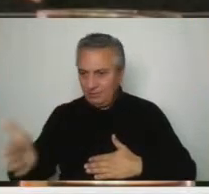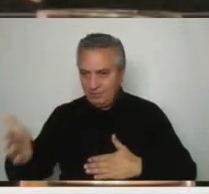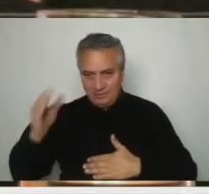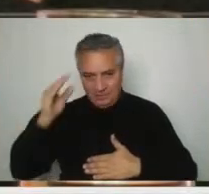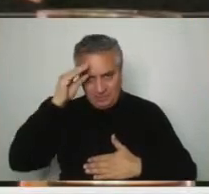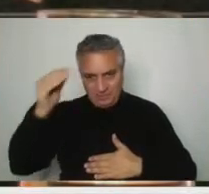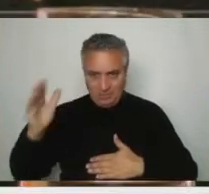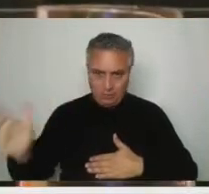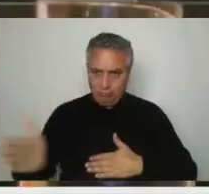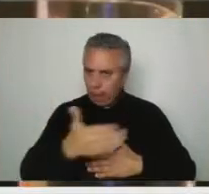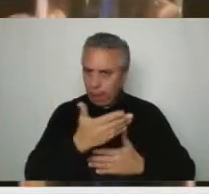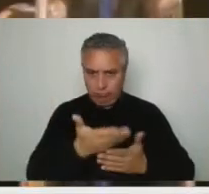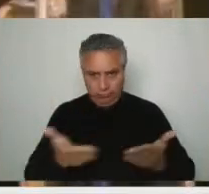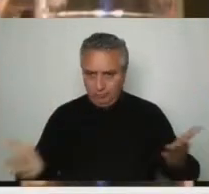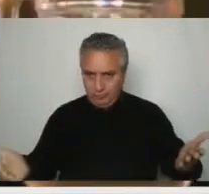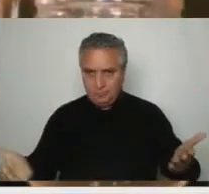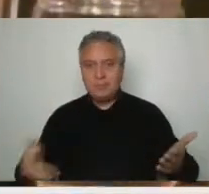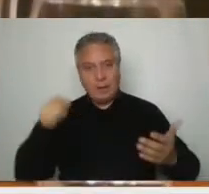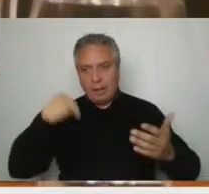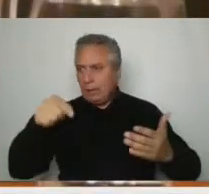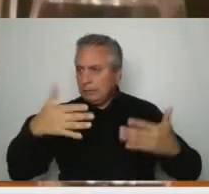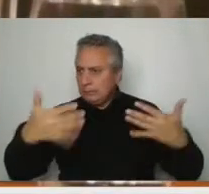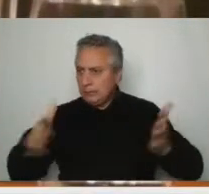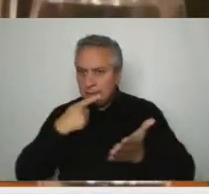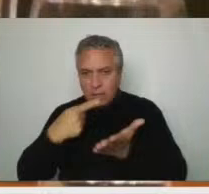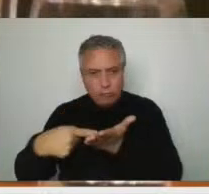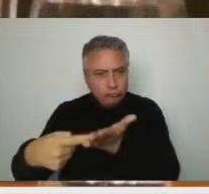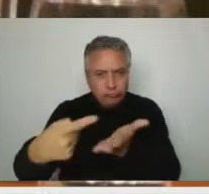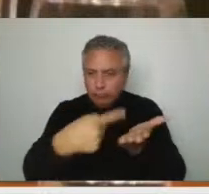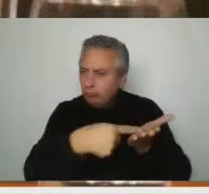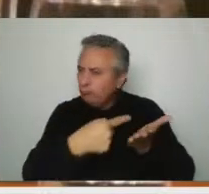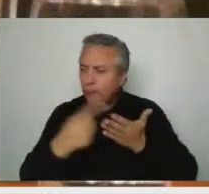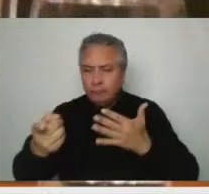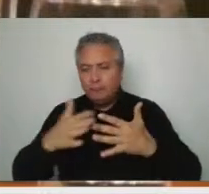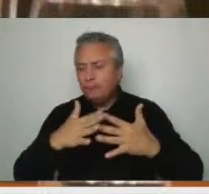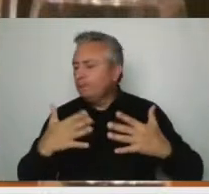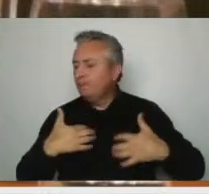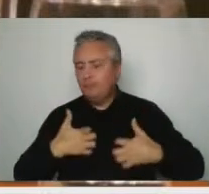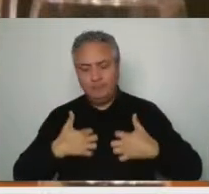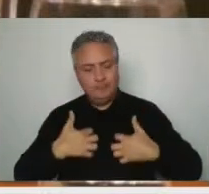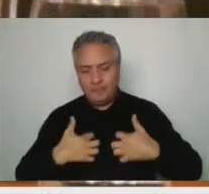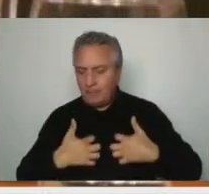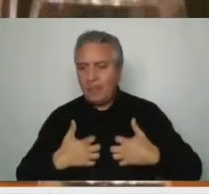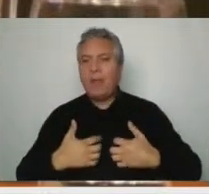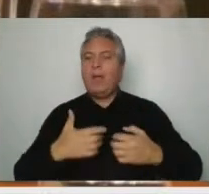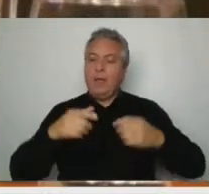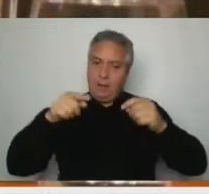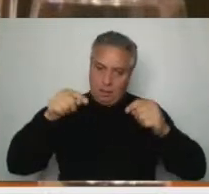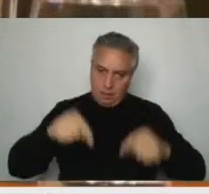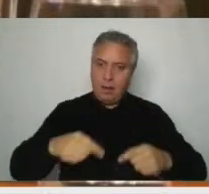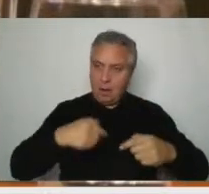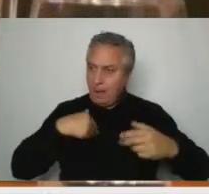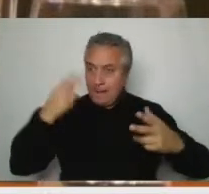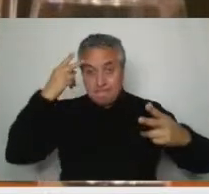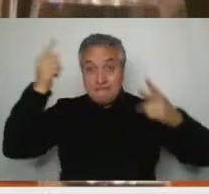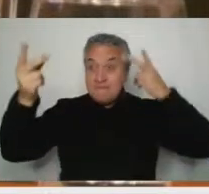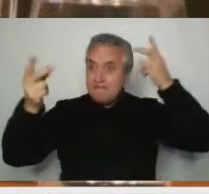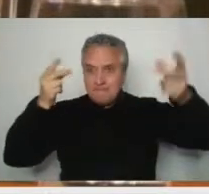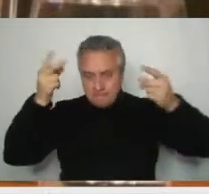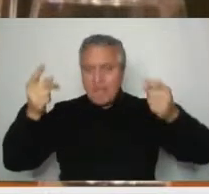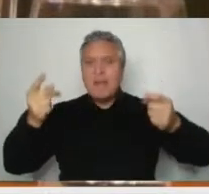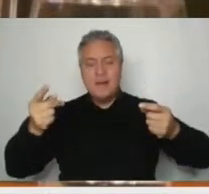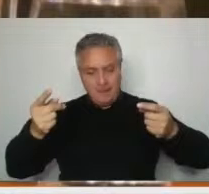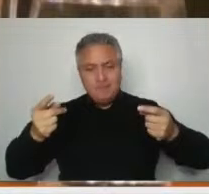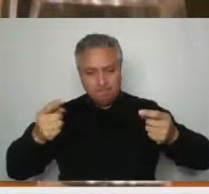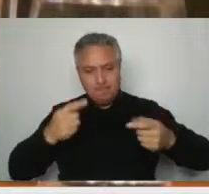panelists, for such an interesting discussion. I think you have provided us with a great deal